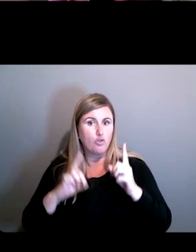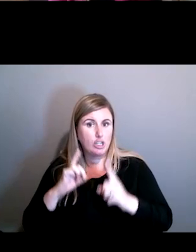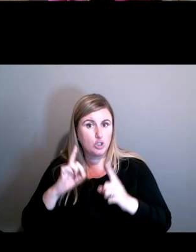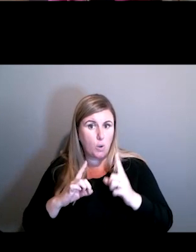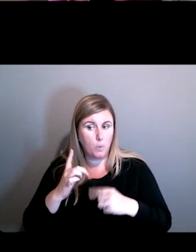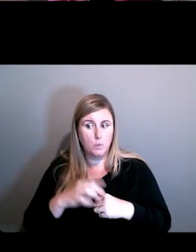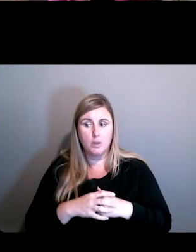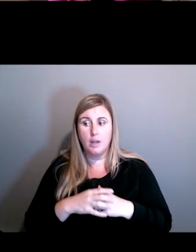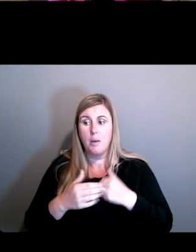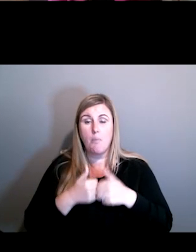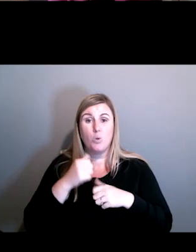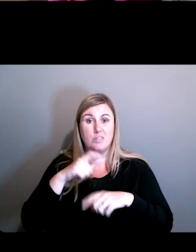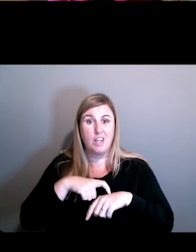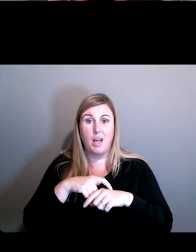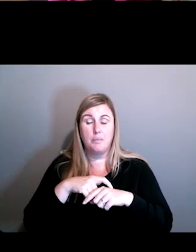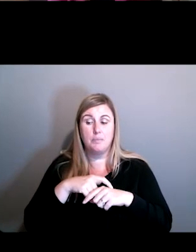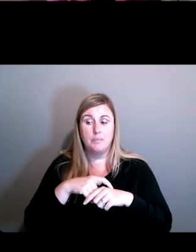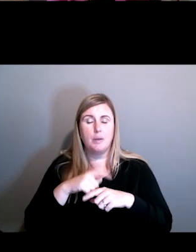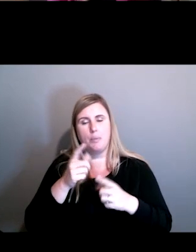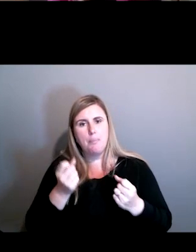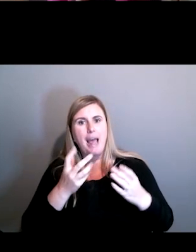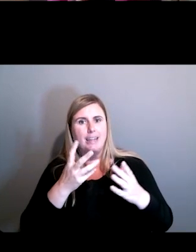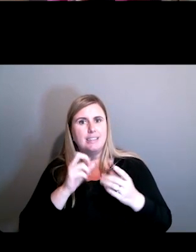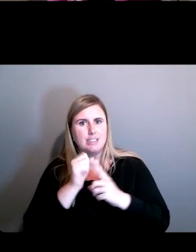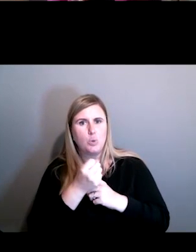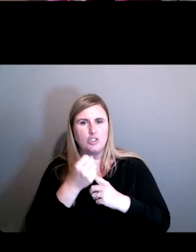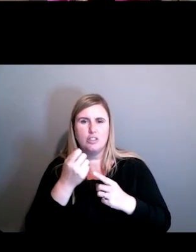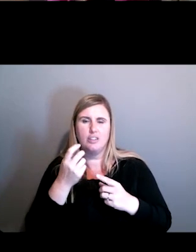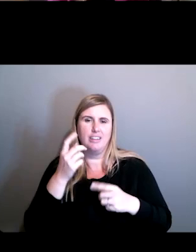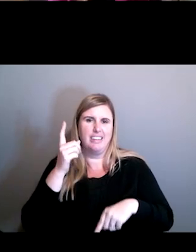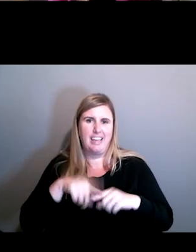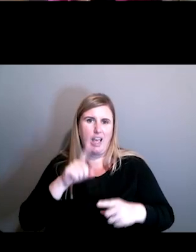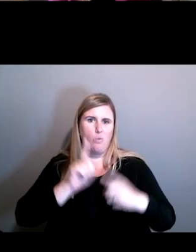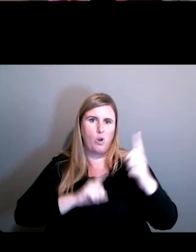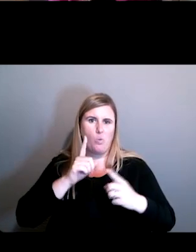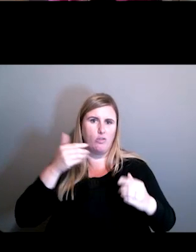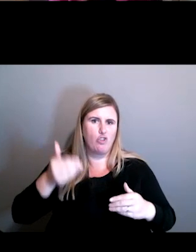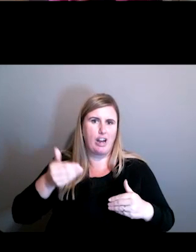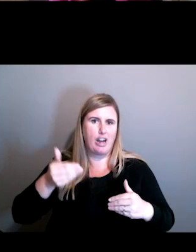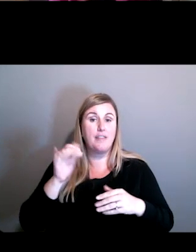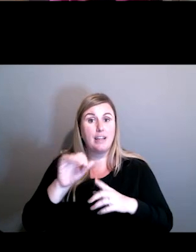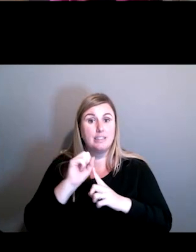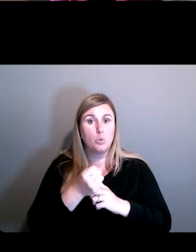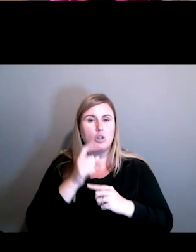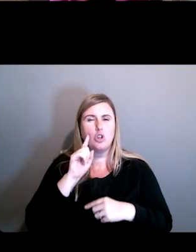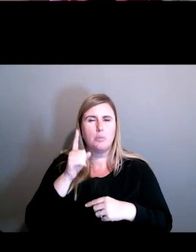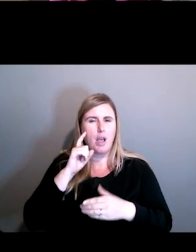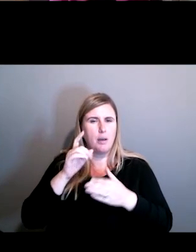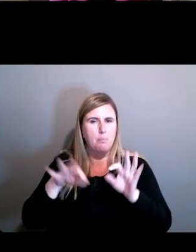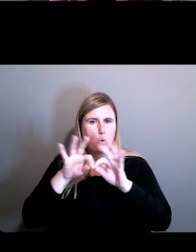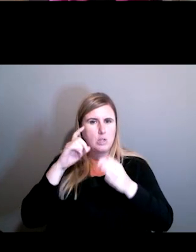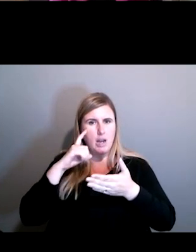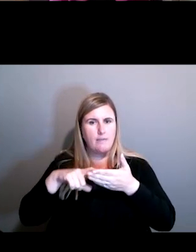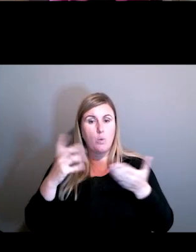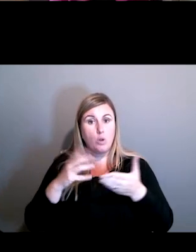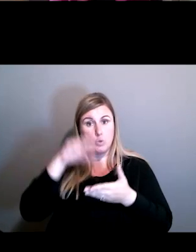cases, in many cases, your schedule cannot be one-to-one regularly. In these cases, it's important to identify what students